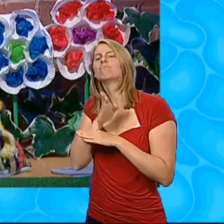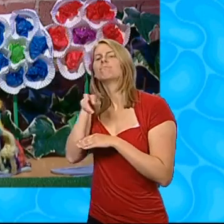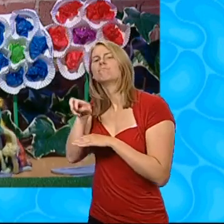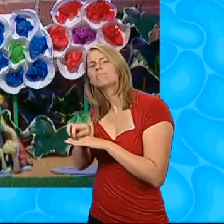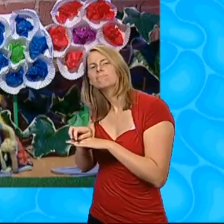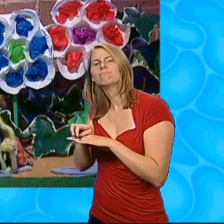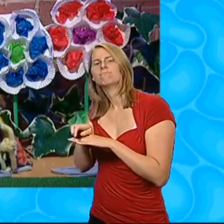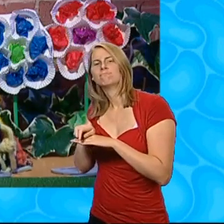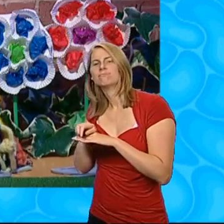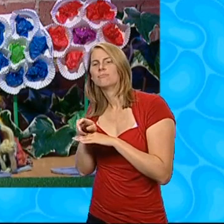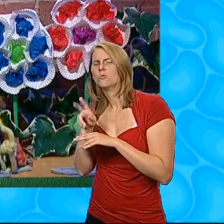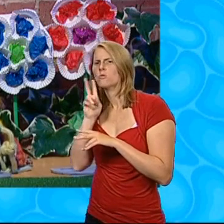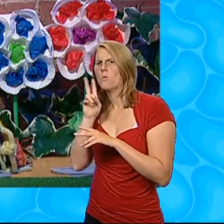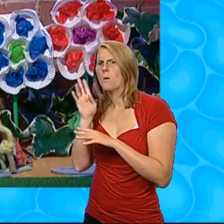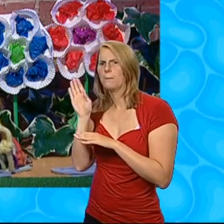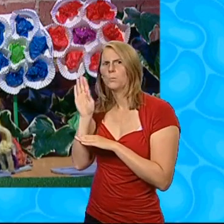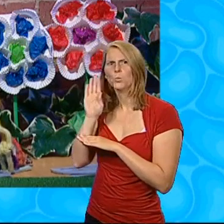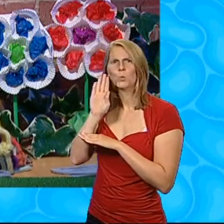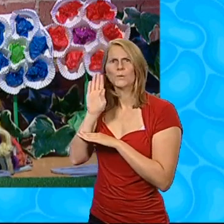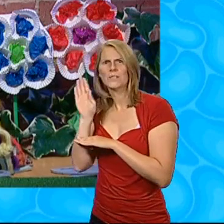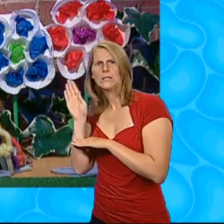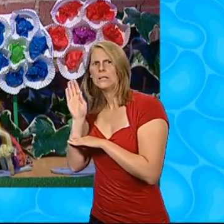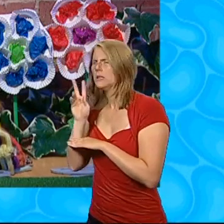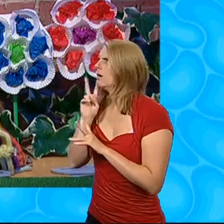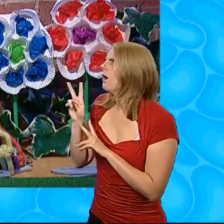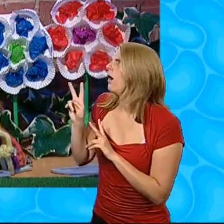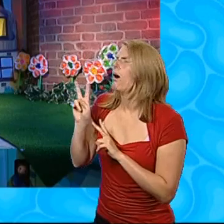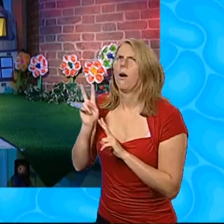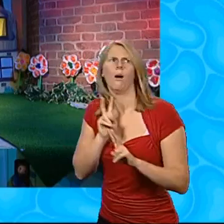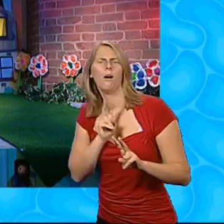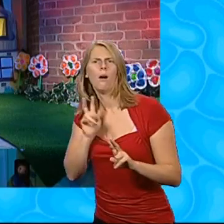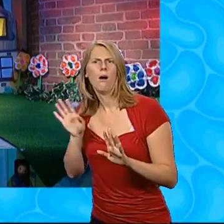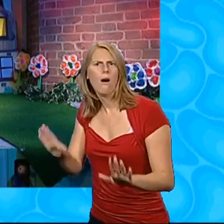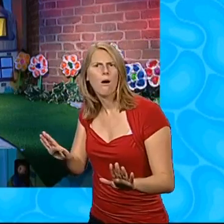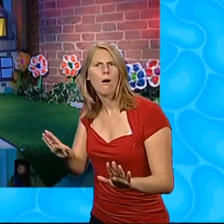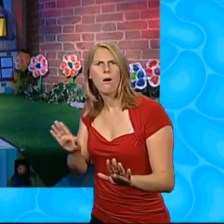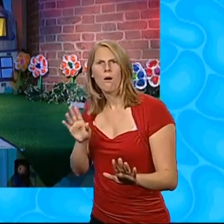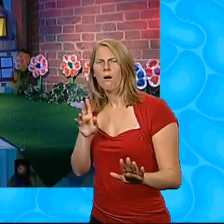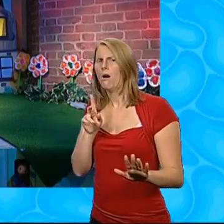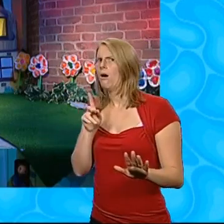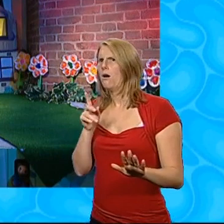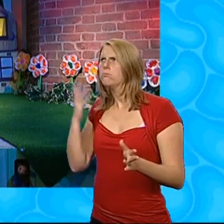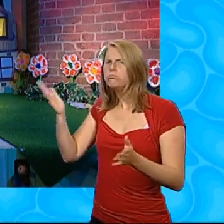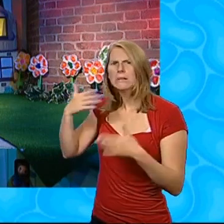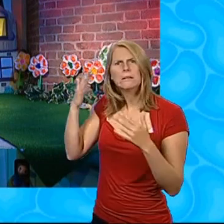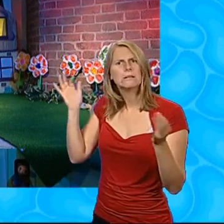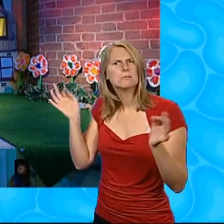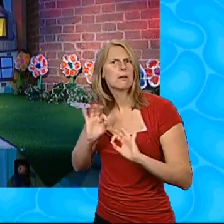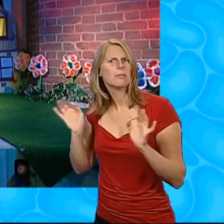gently swaying in the breeze. But then she thought, hang on a minute. There isn't any breeze. What's